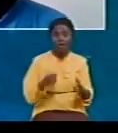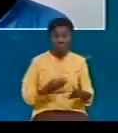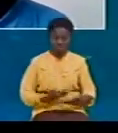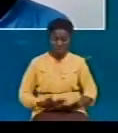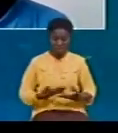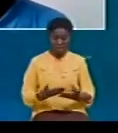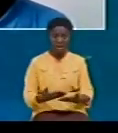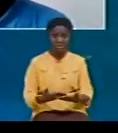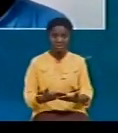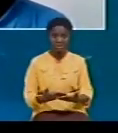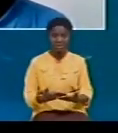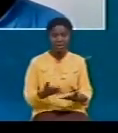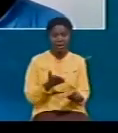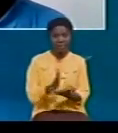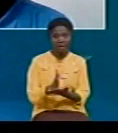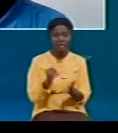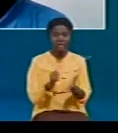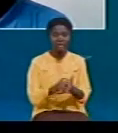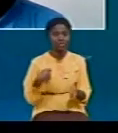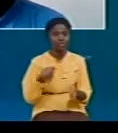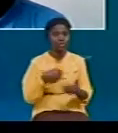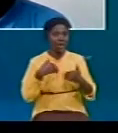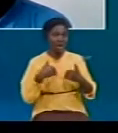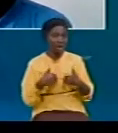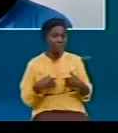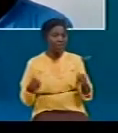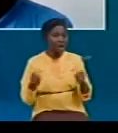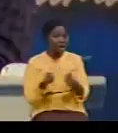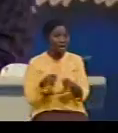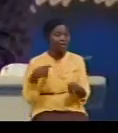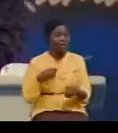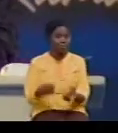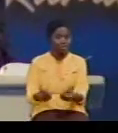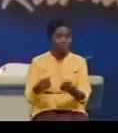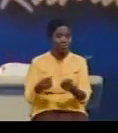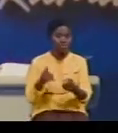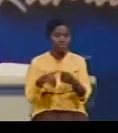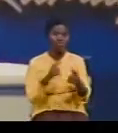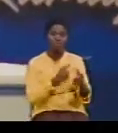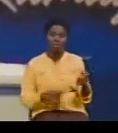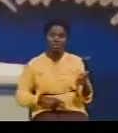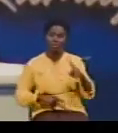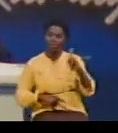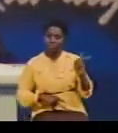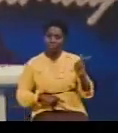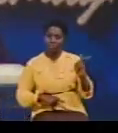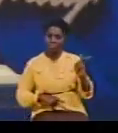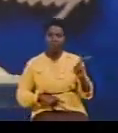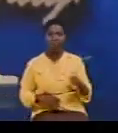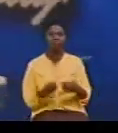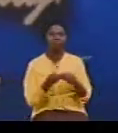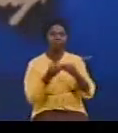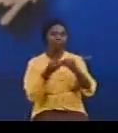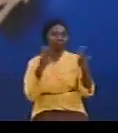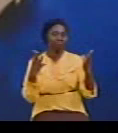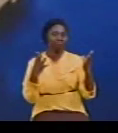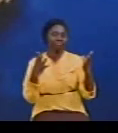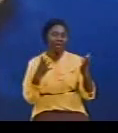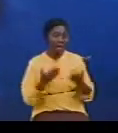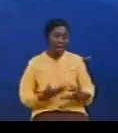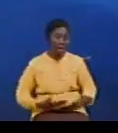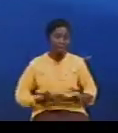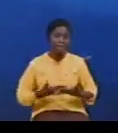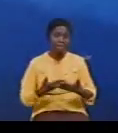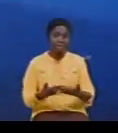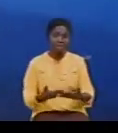birthright that we have as we come to the Lord? Numberless birthrights